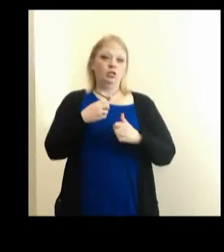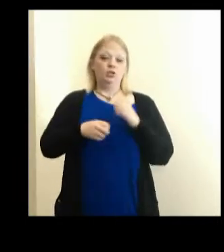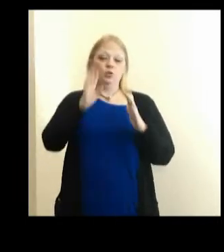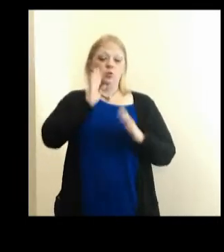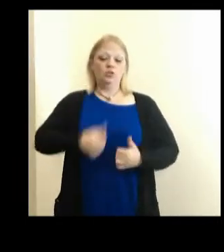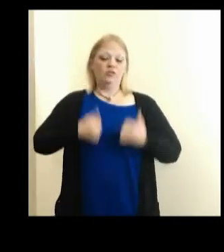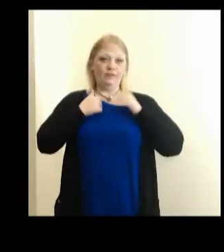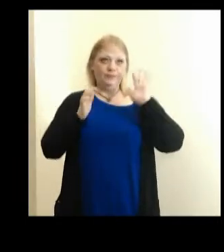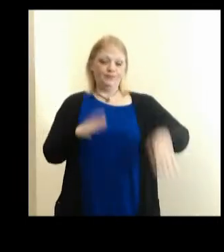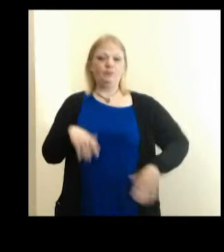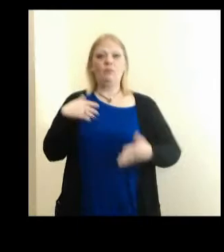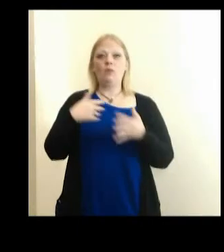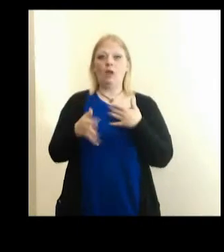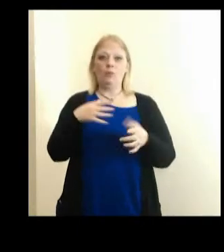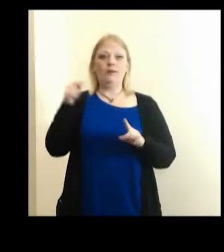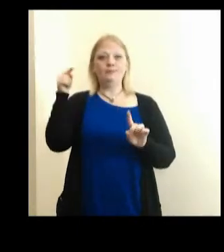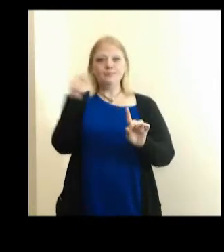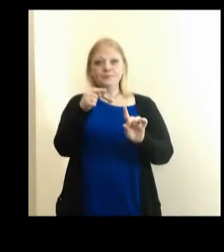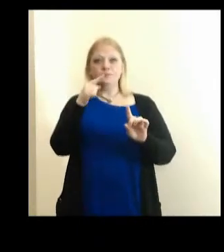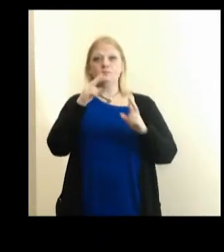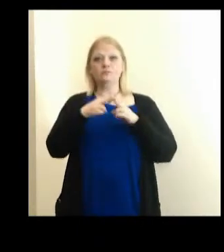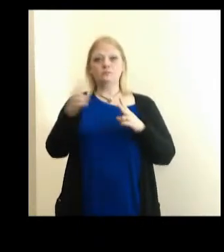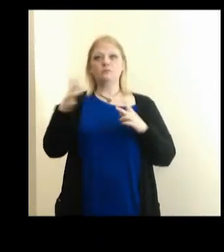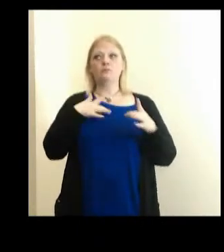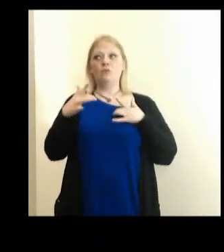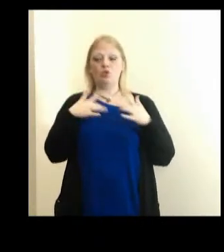it. And this is something that is very concerning.